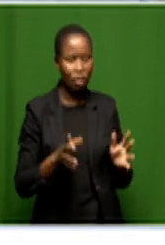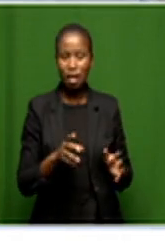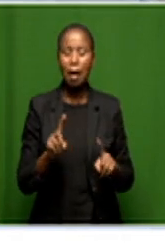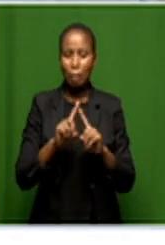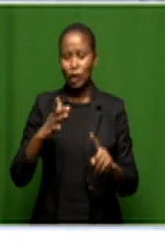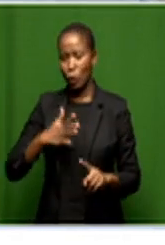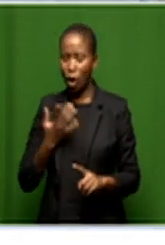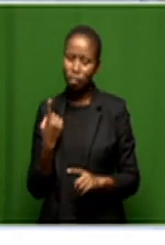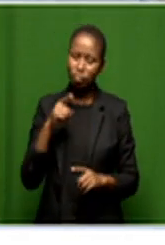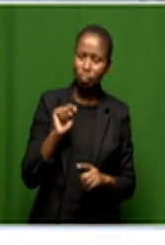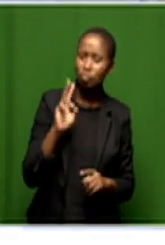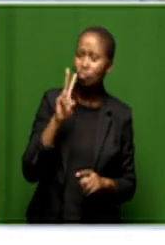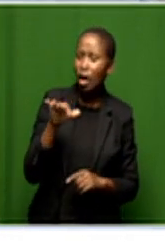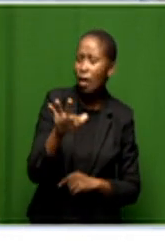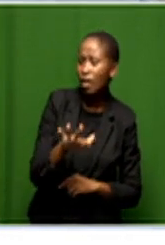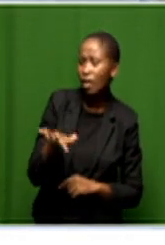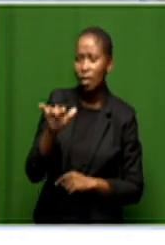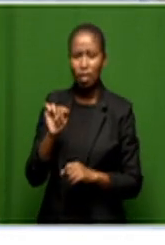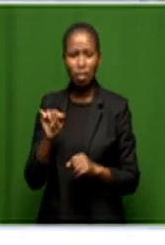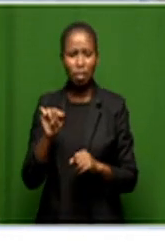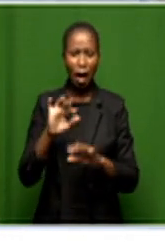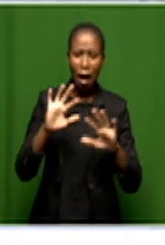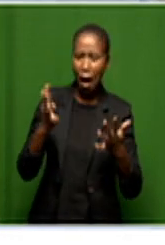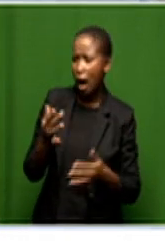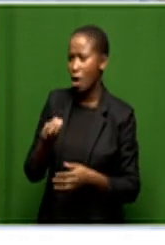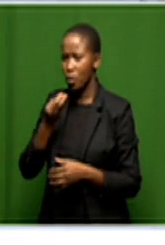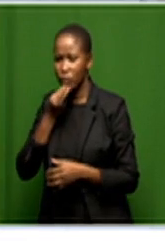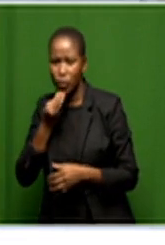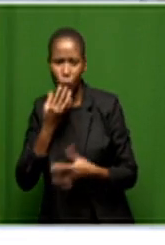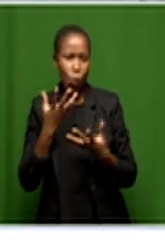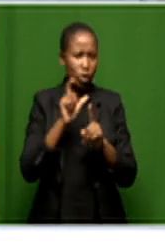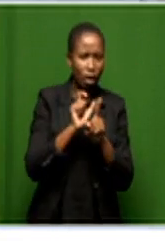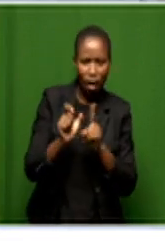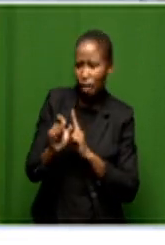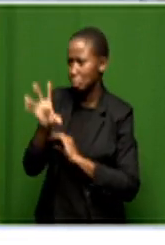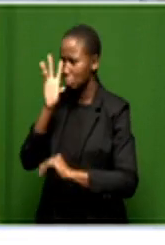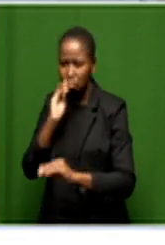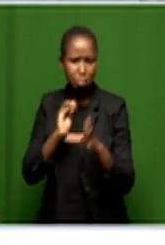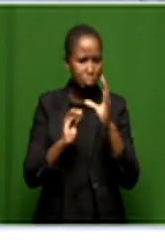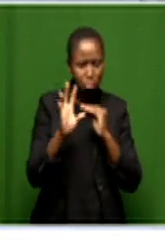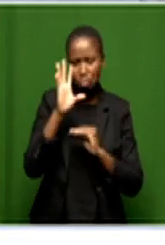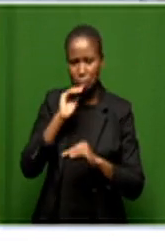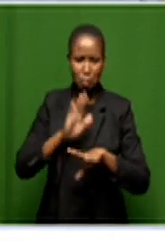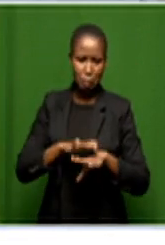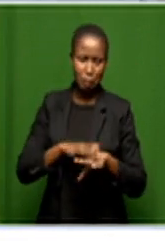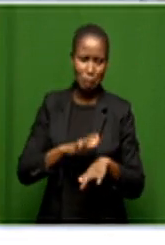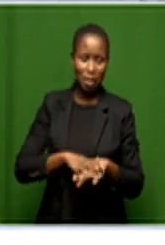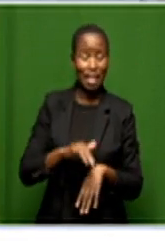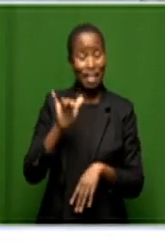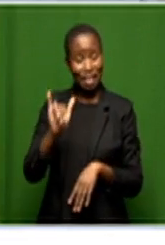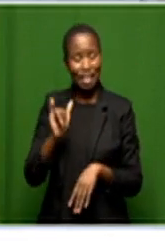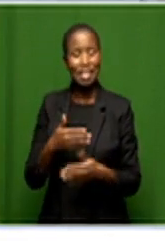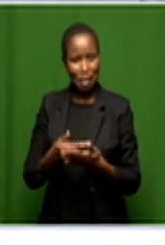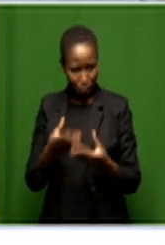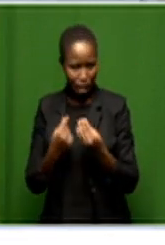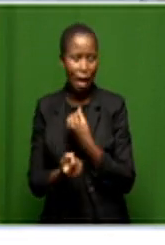immerse ourselves in the colors, in the food, the flavors, the culture as well. And initiatives like these really bring that to the fore.